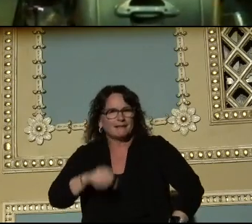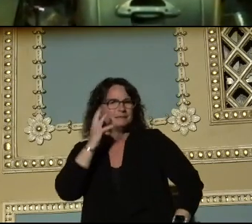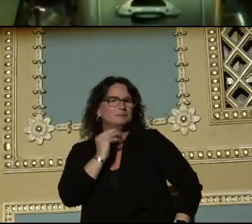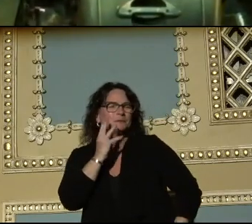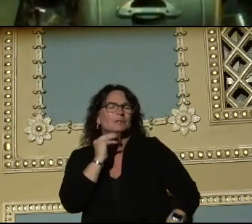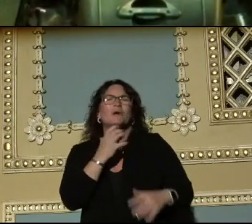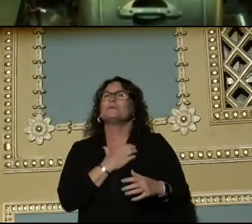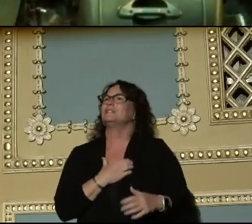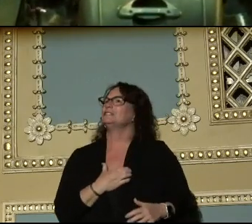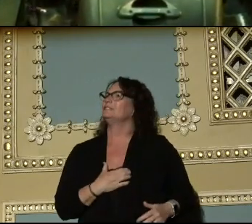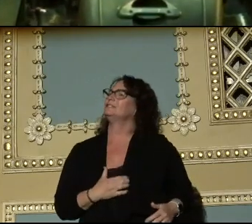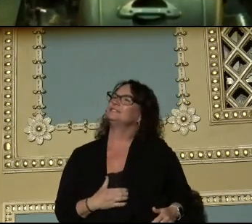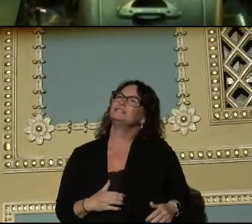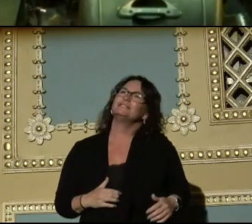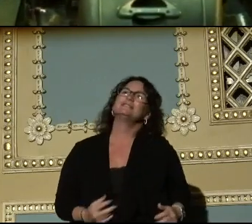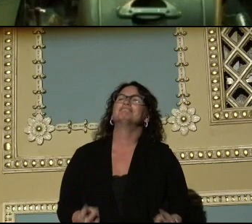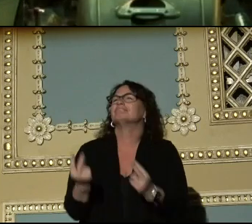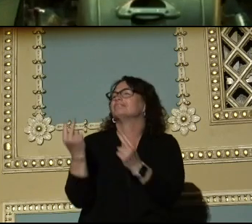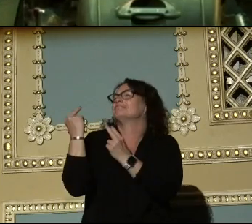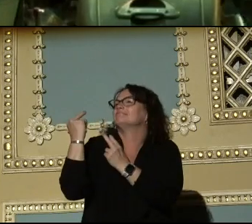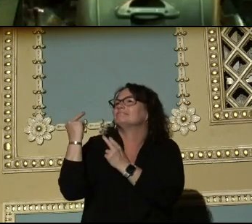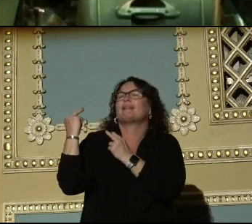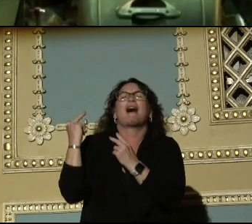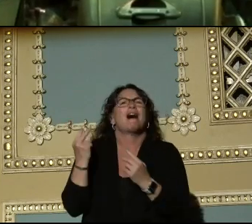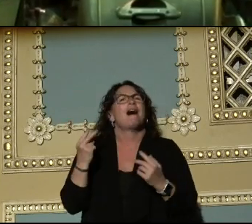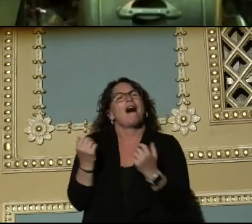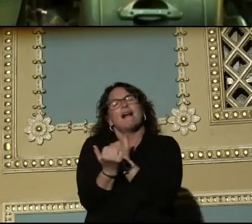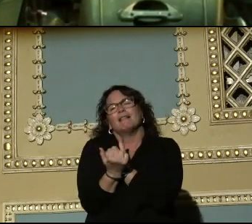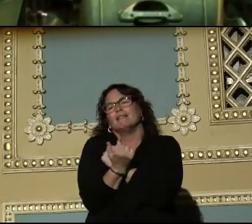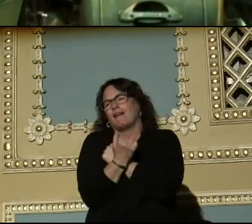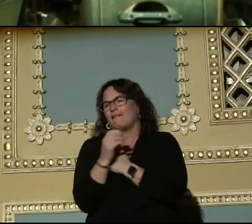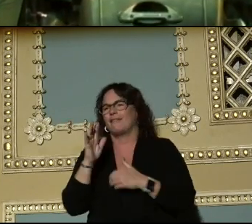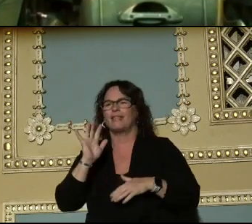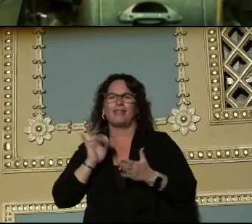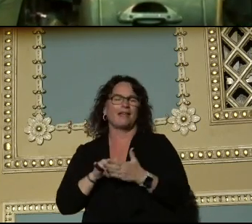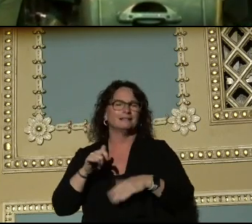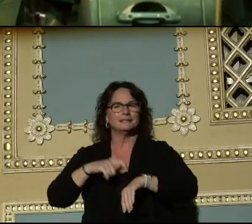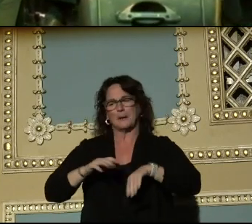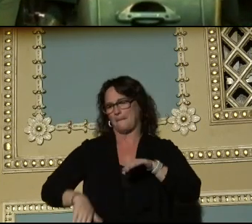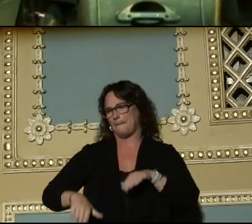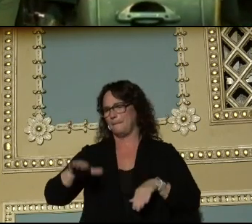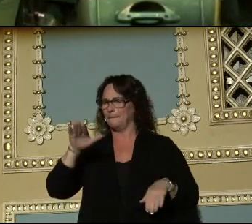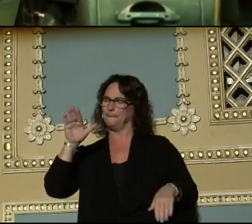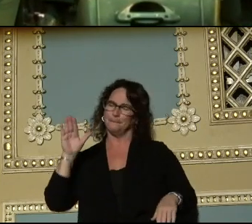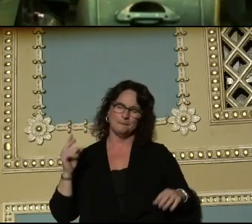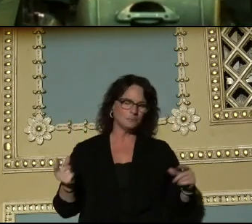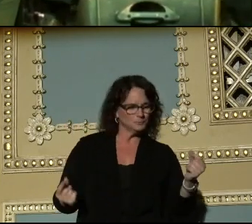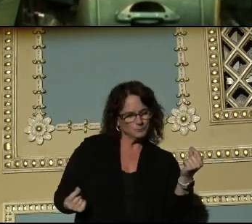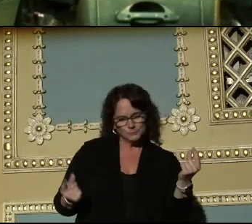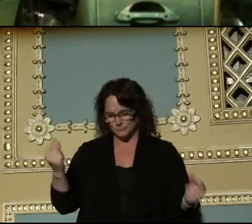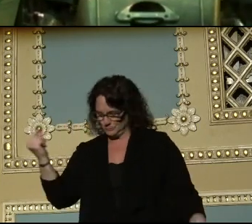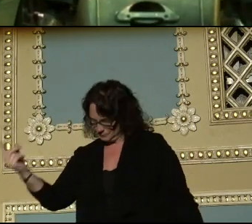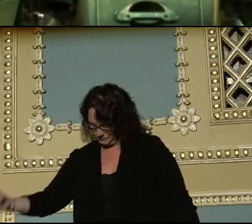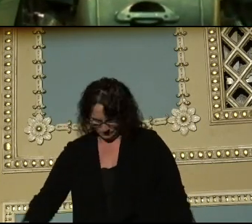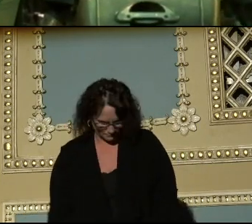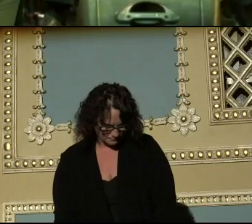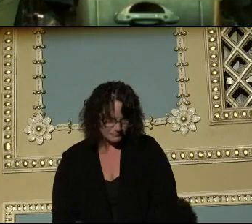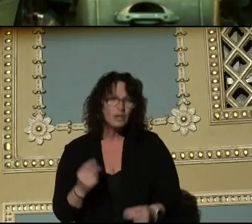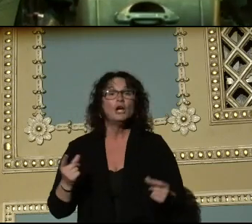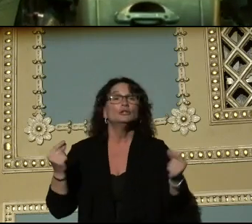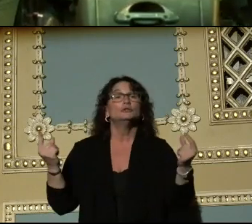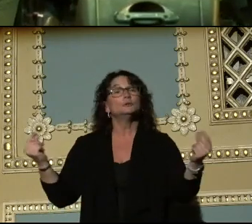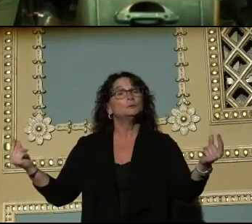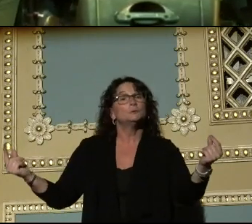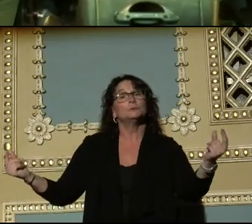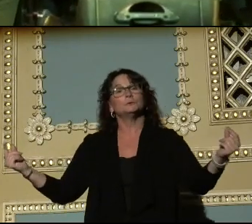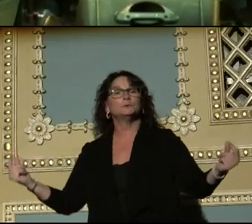ever have to go? 'Cause I love them so. Do do do do do do do do do do do. Do do